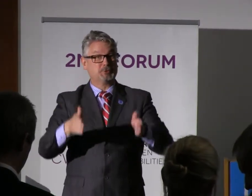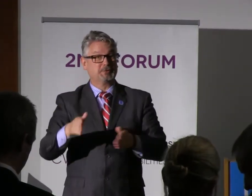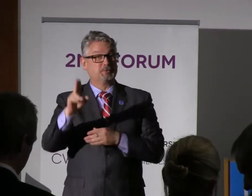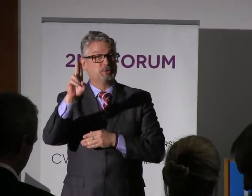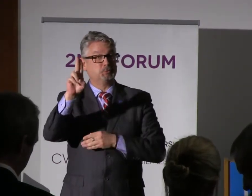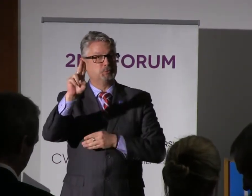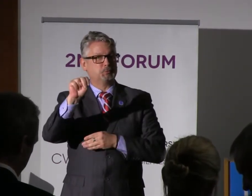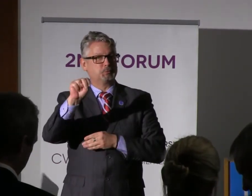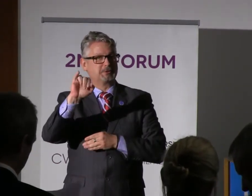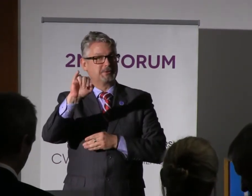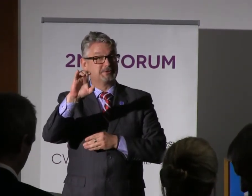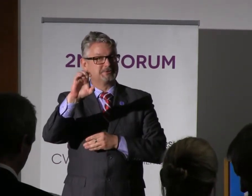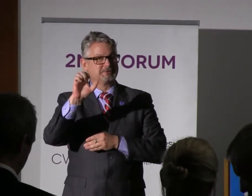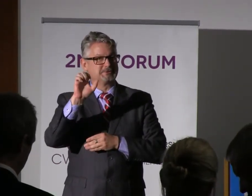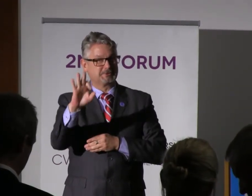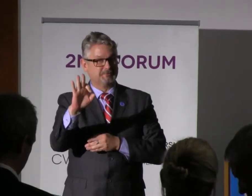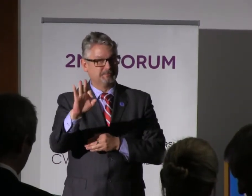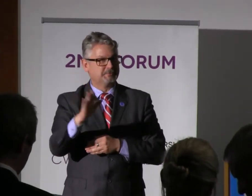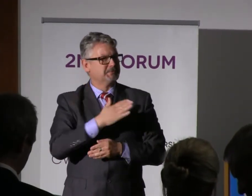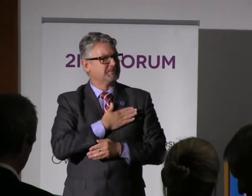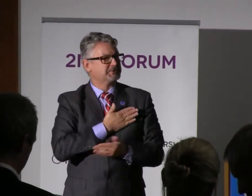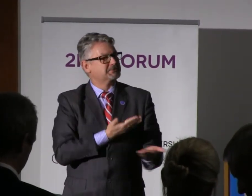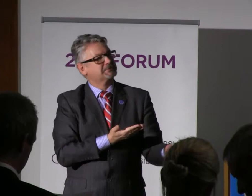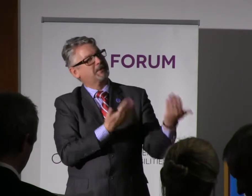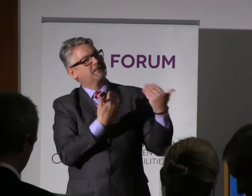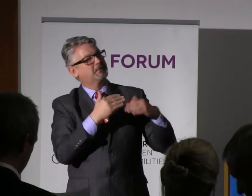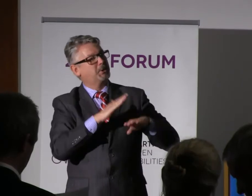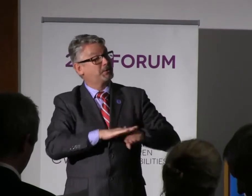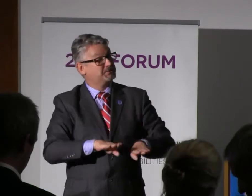Anthony Lake, the Executive Director of UNICEF.